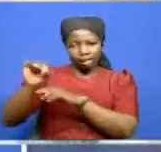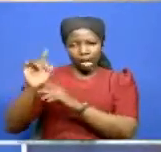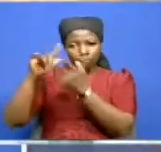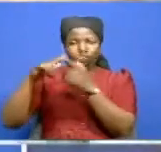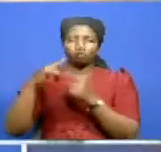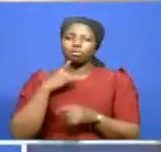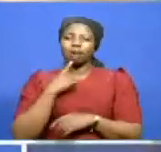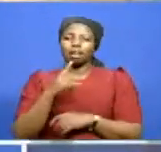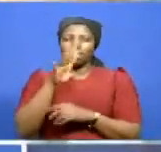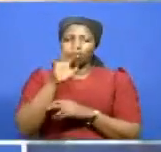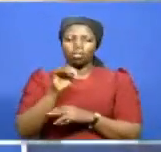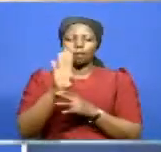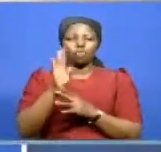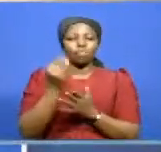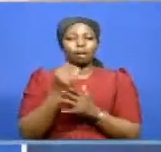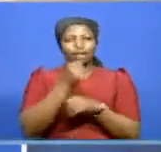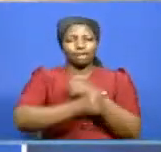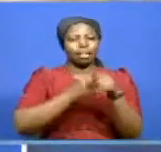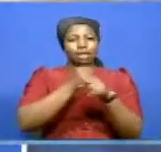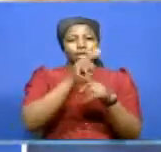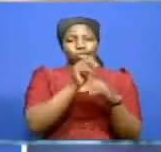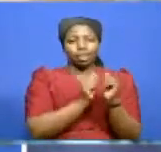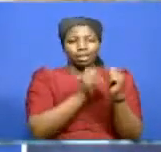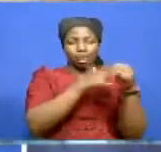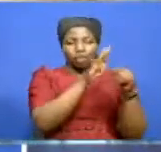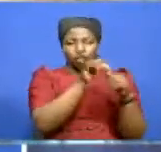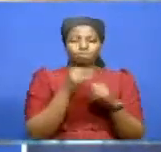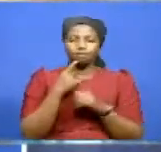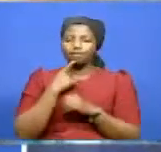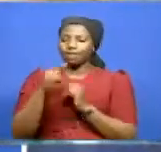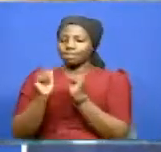140 billion shillings in 2019 from 110